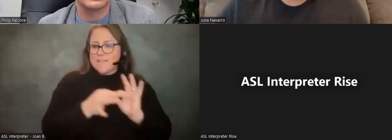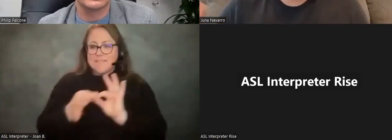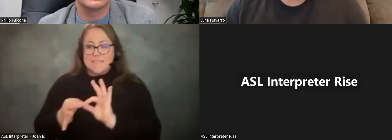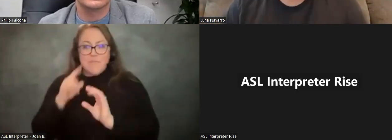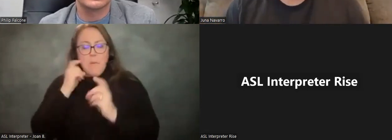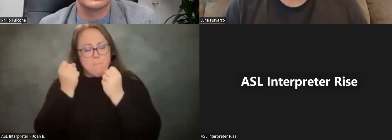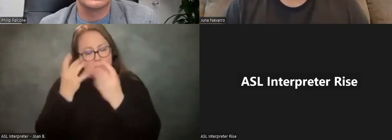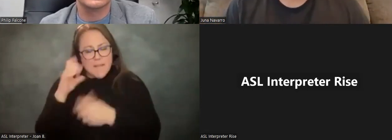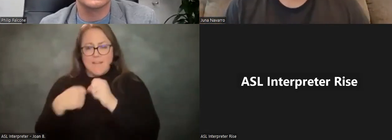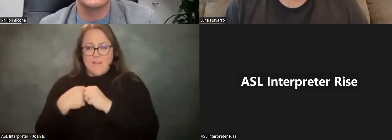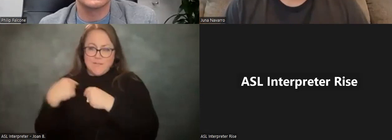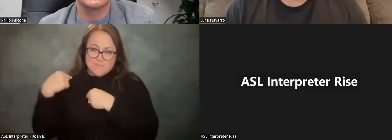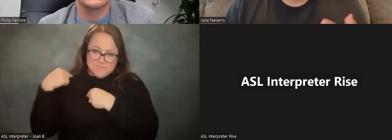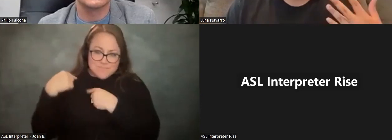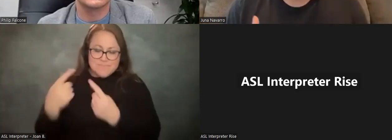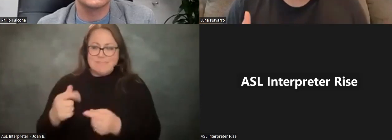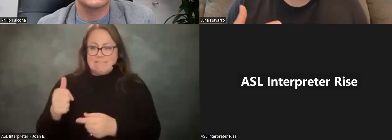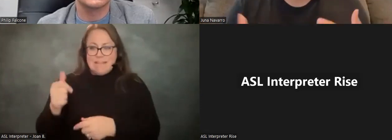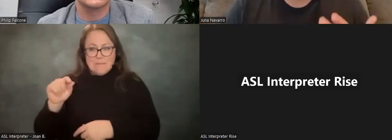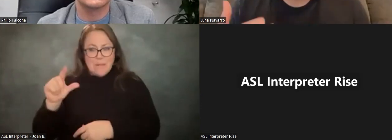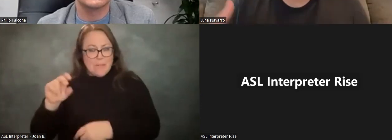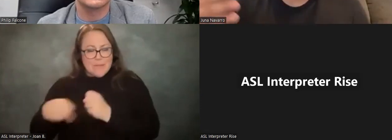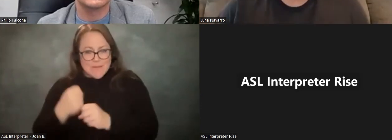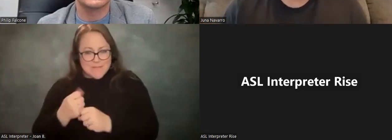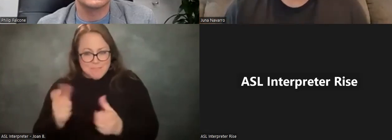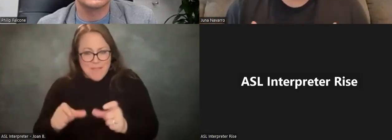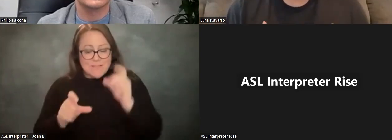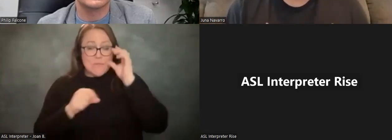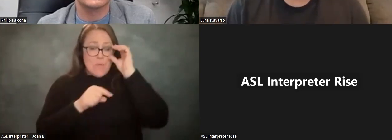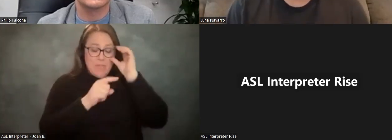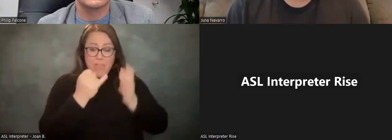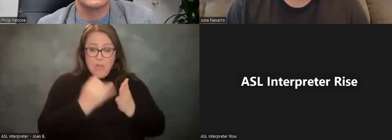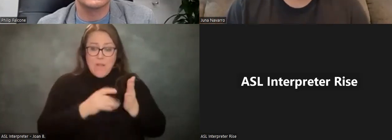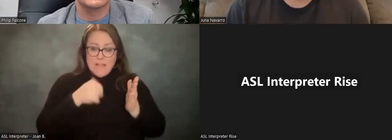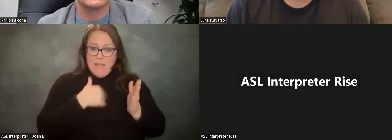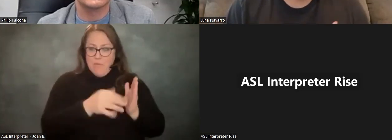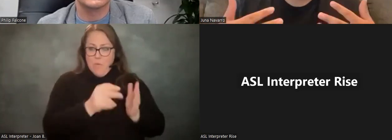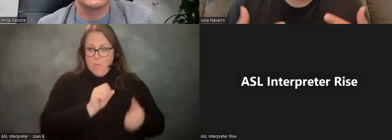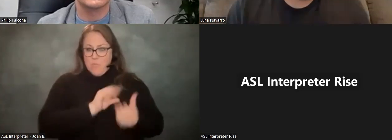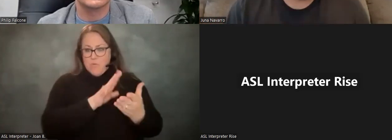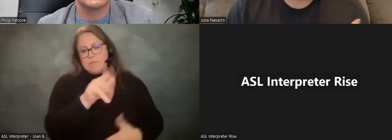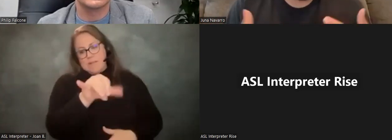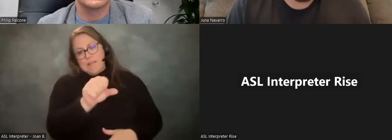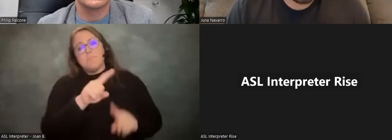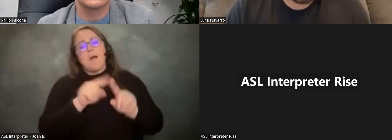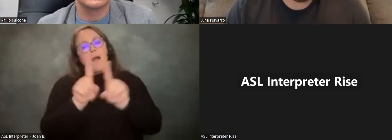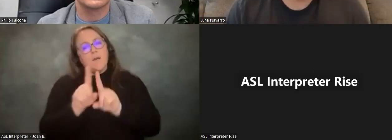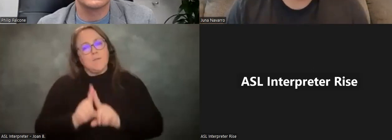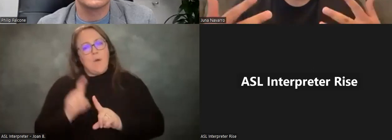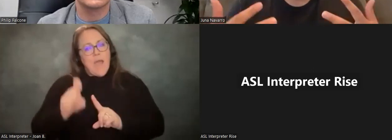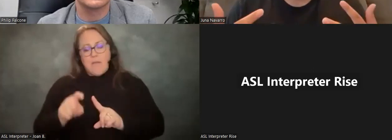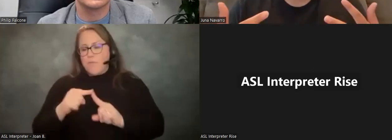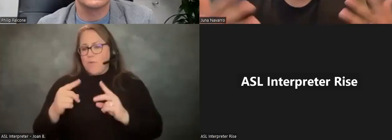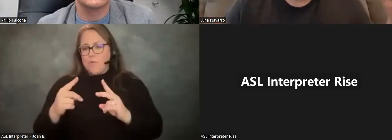at a time. And each artist is allowed to have their own approach, but right now we're talking about collaborating with